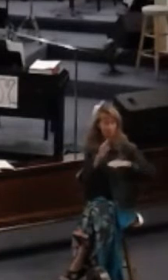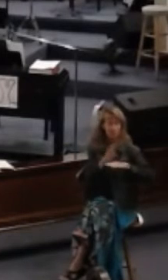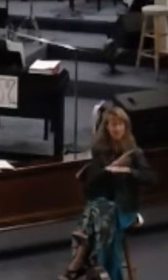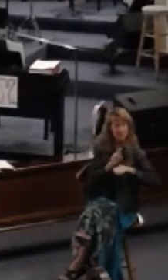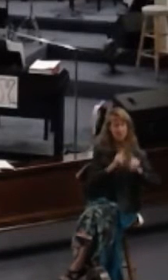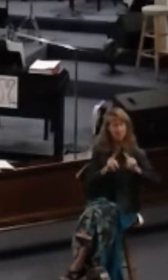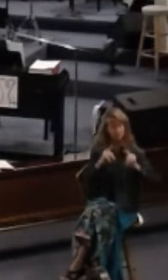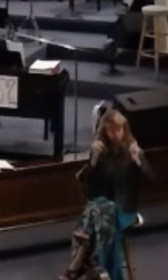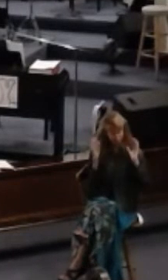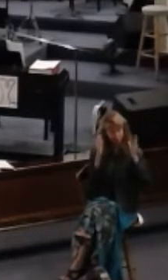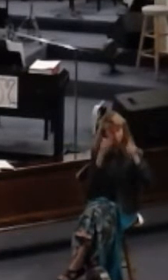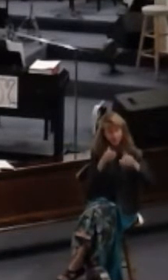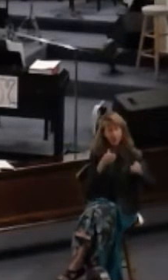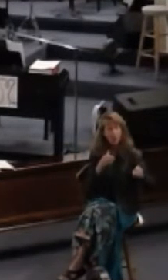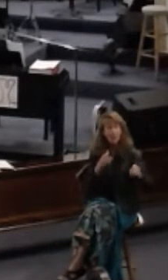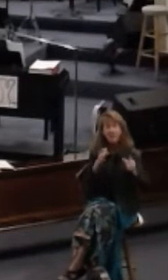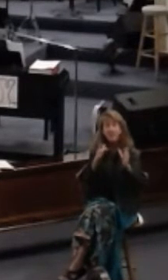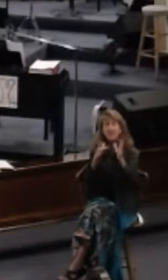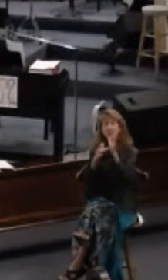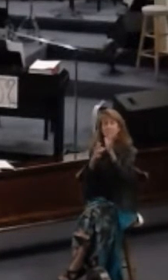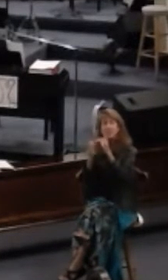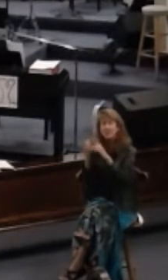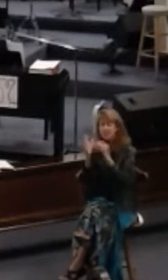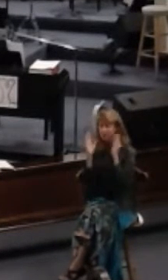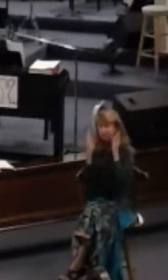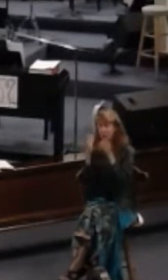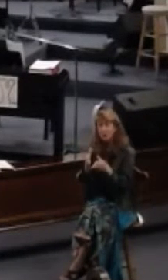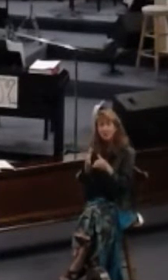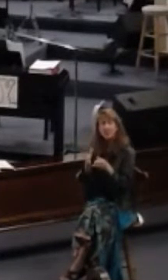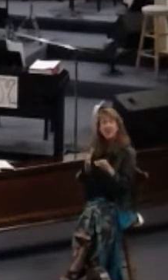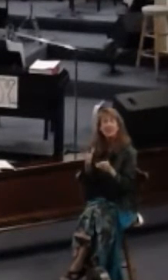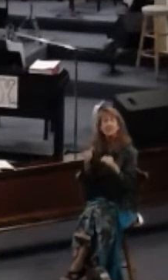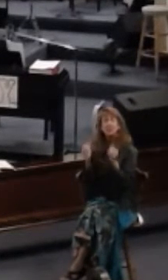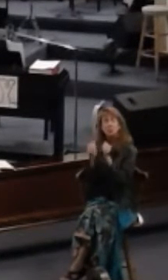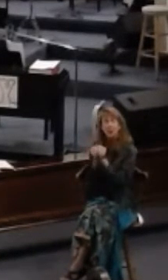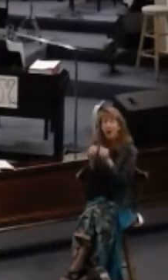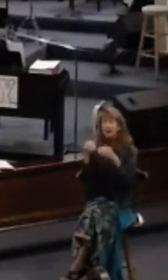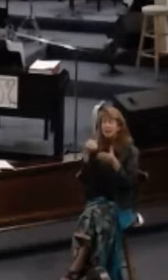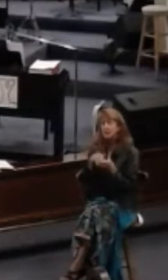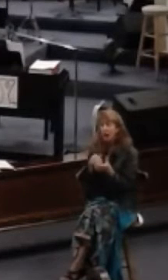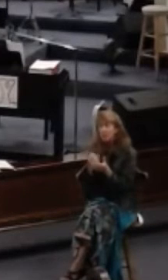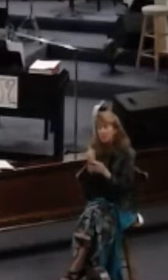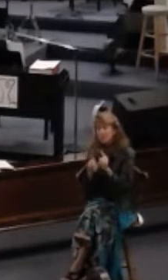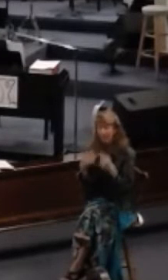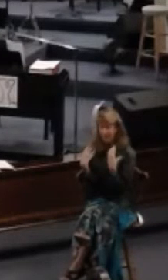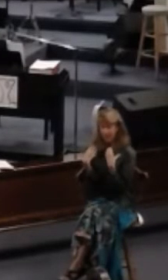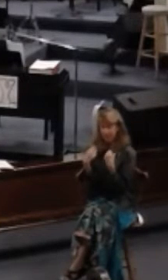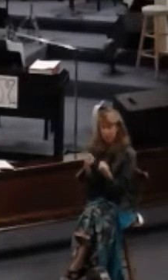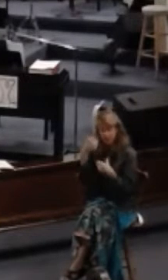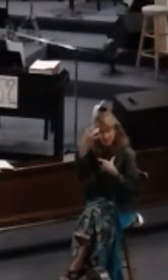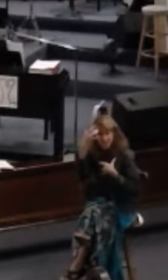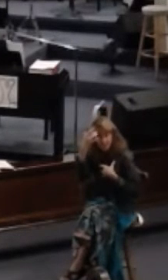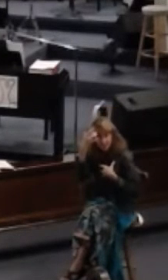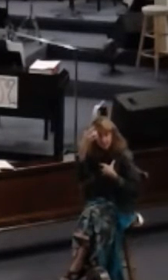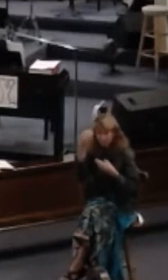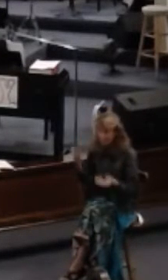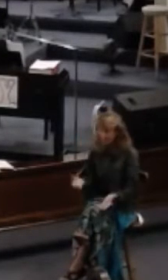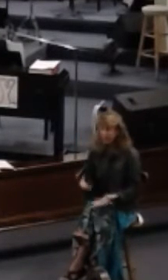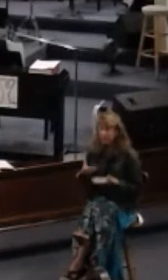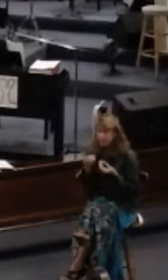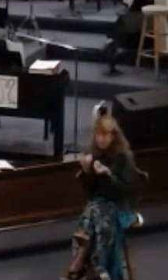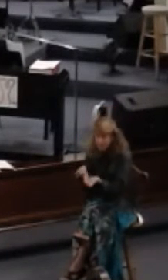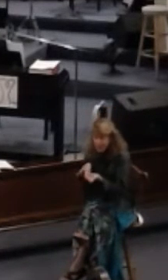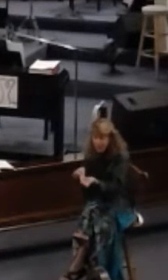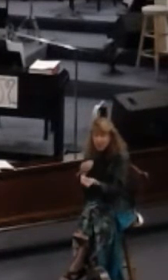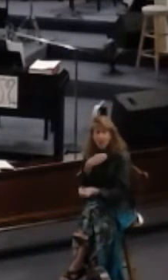Do you know what Jesus did do? He spent his time with the common people. He healed the sick. He fed the hungry. He raised a widow's son from